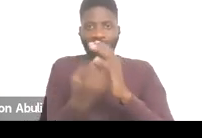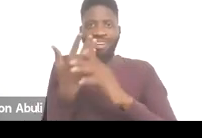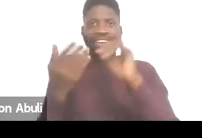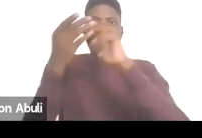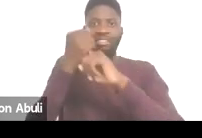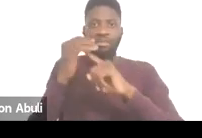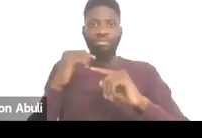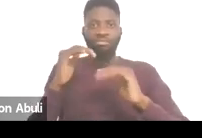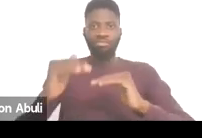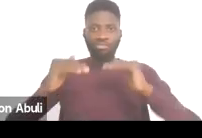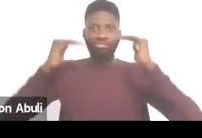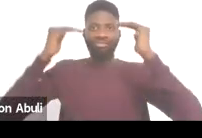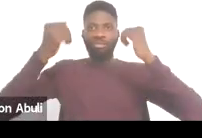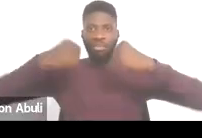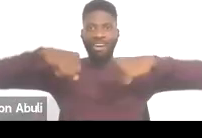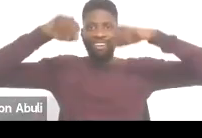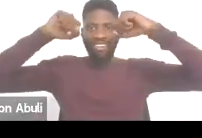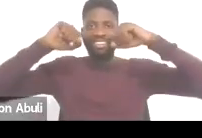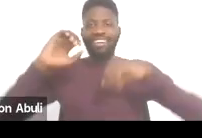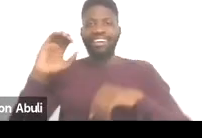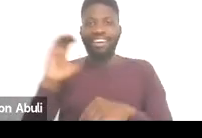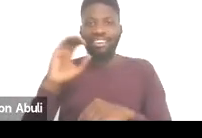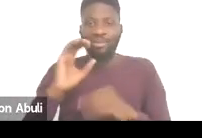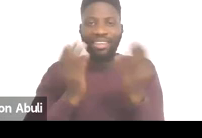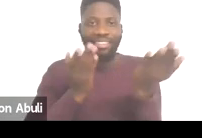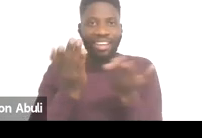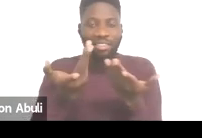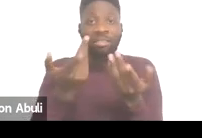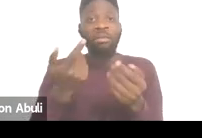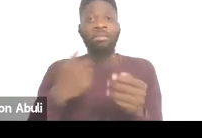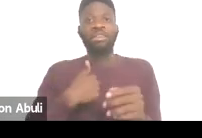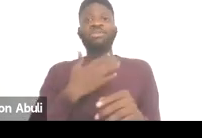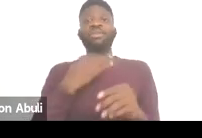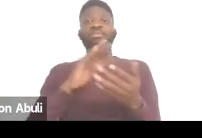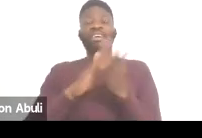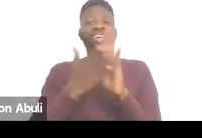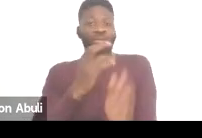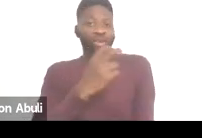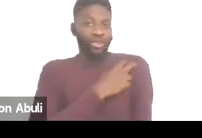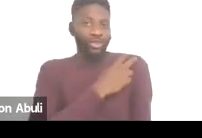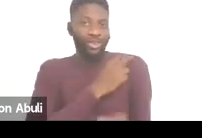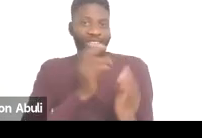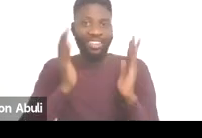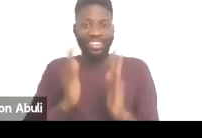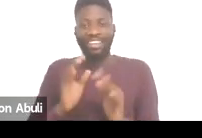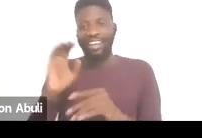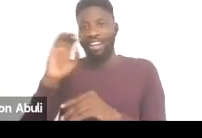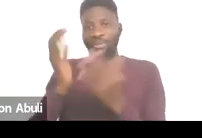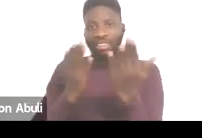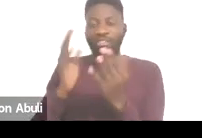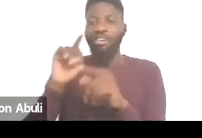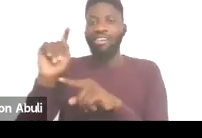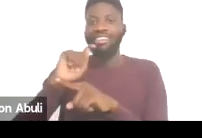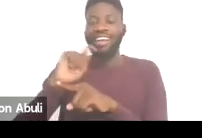of customer service, or if I want to be a consultant in customer service or train in customer